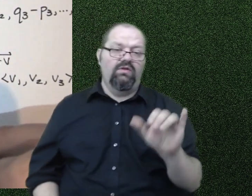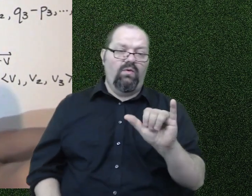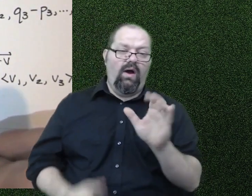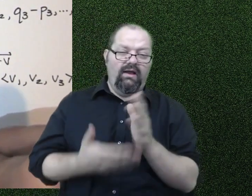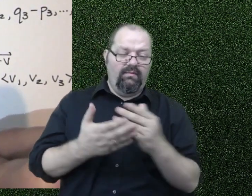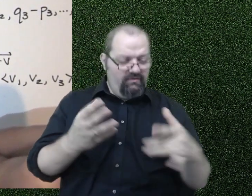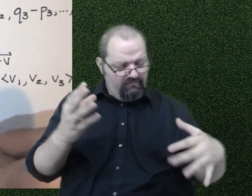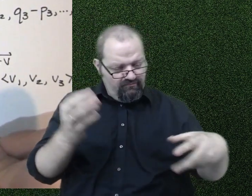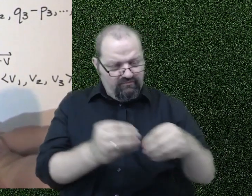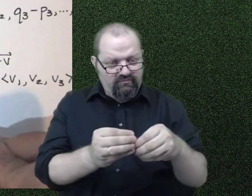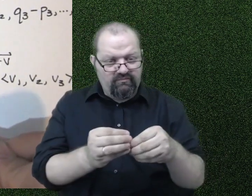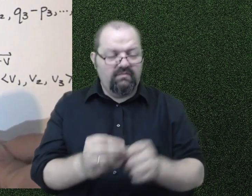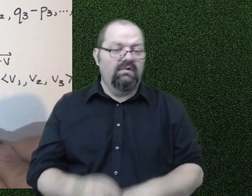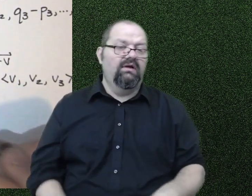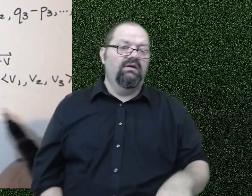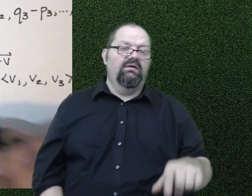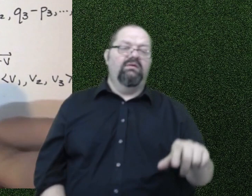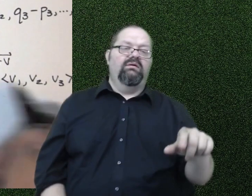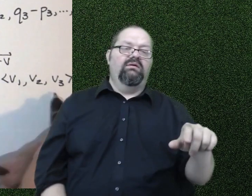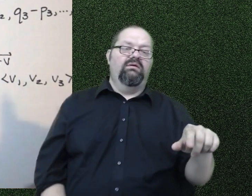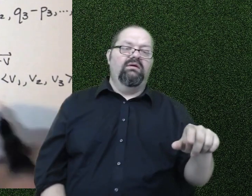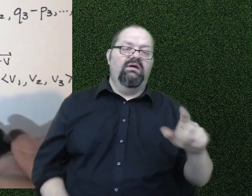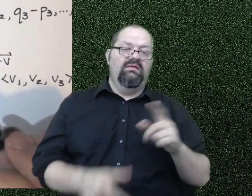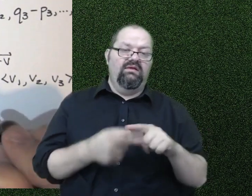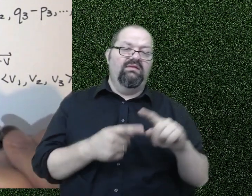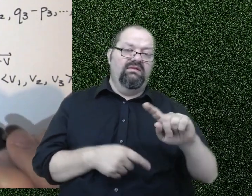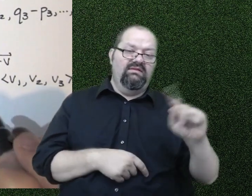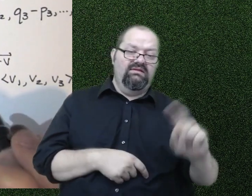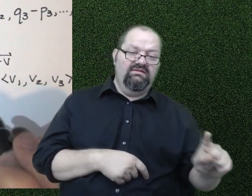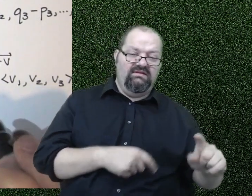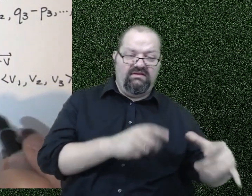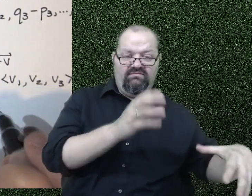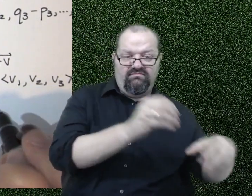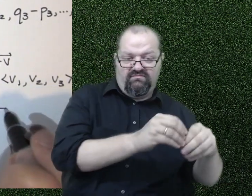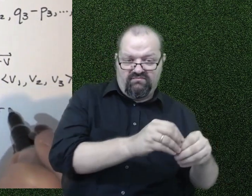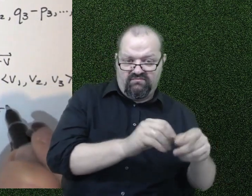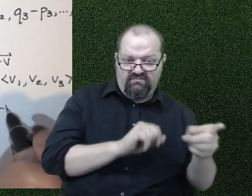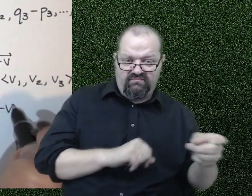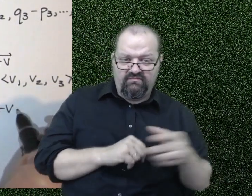together. And finally, we add the Z components together.